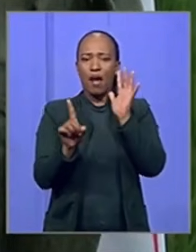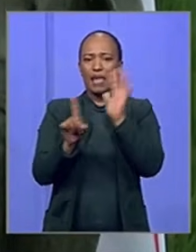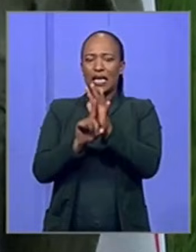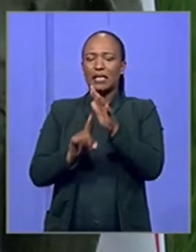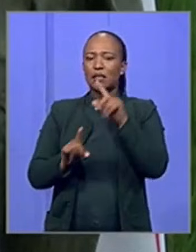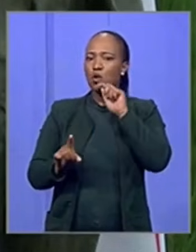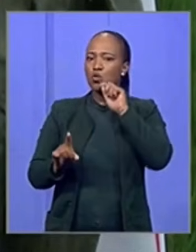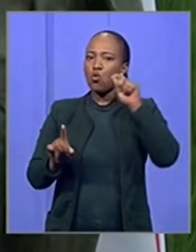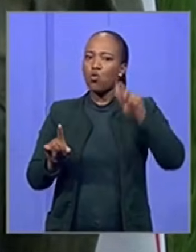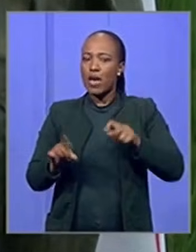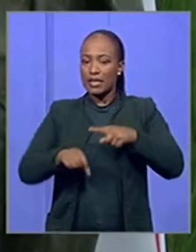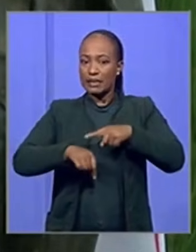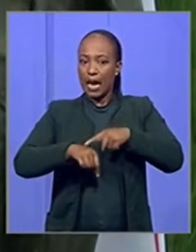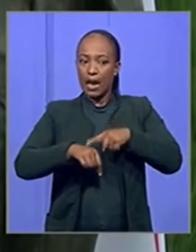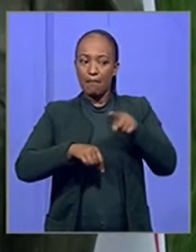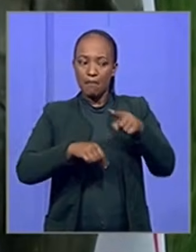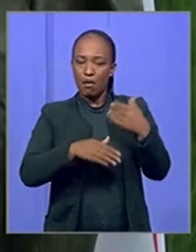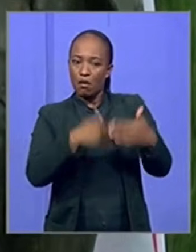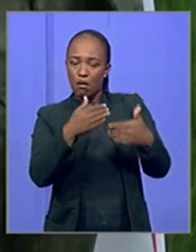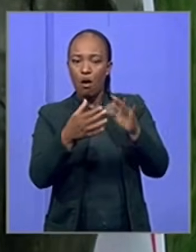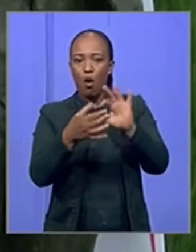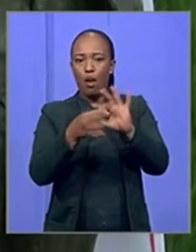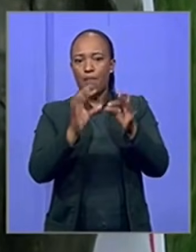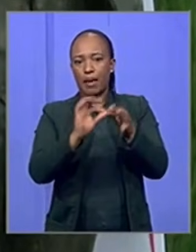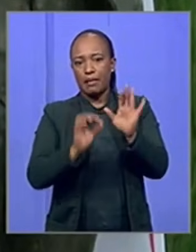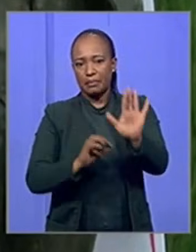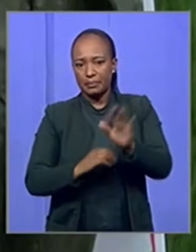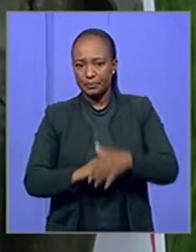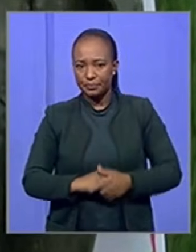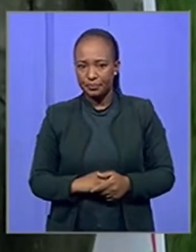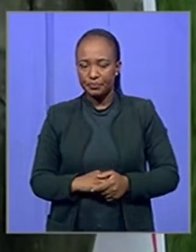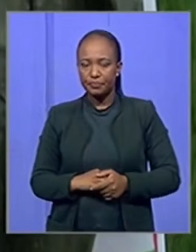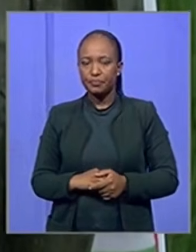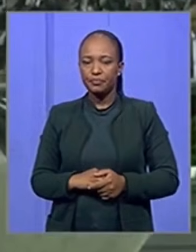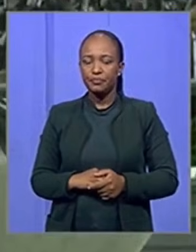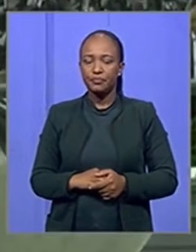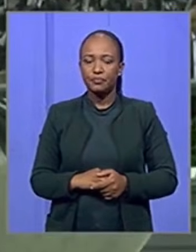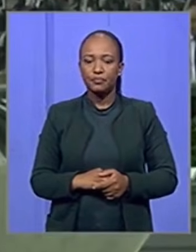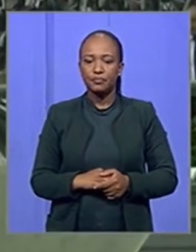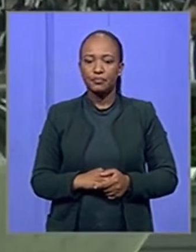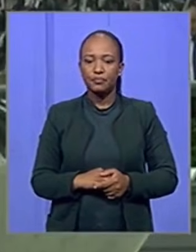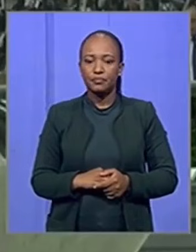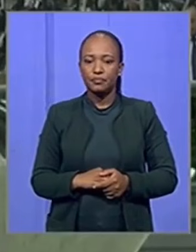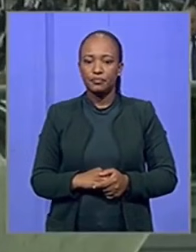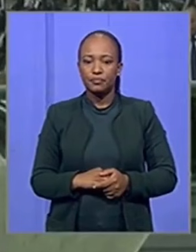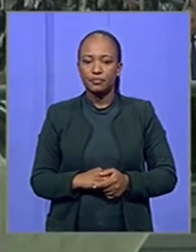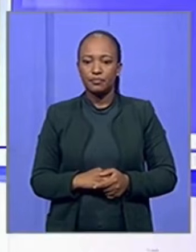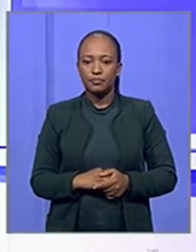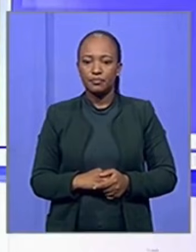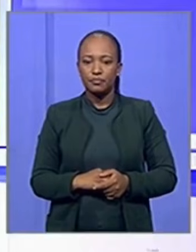ya dipapadi tša di-Olimpiki. Sfeso Ramara wa ditaba tša SABC.